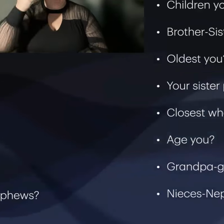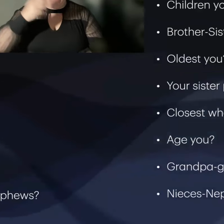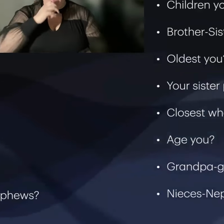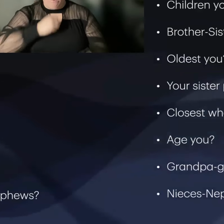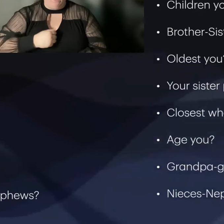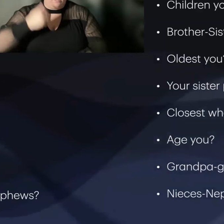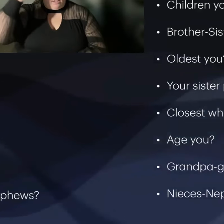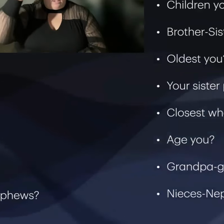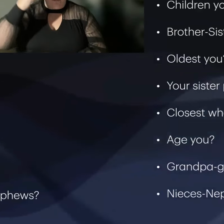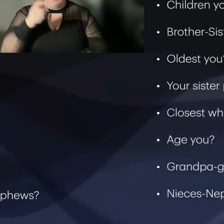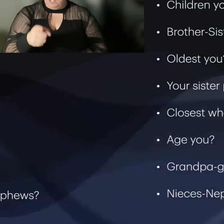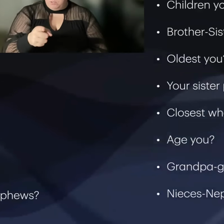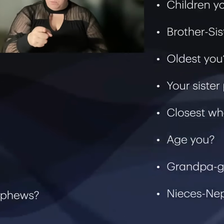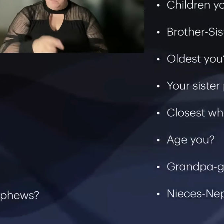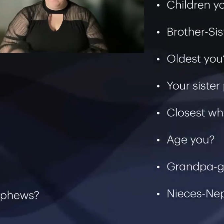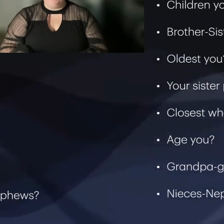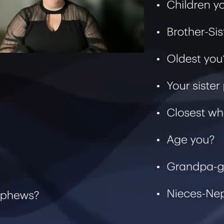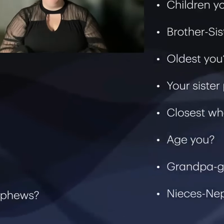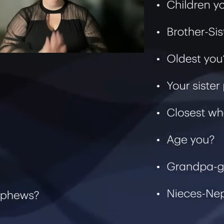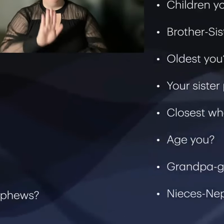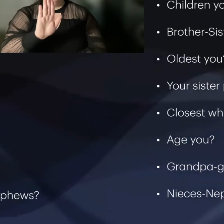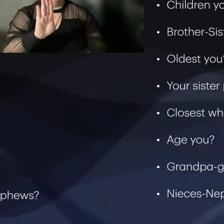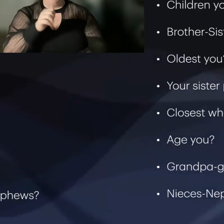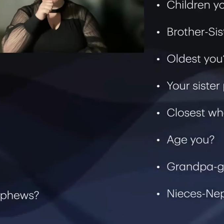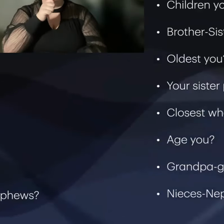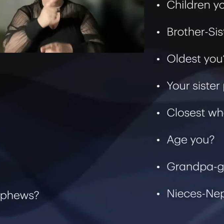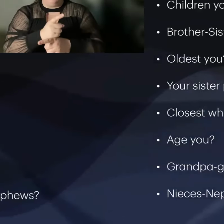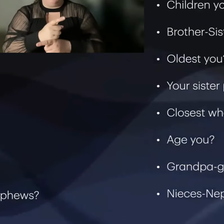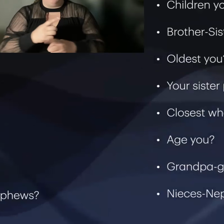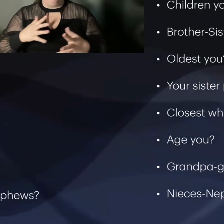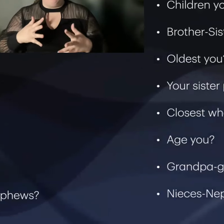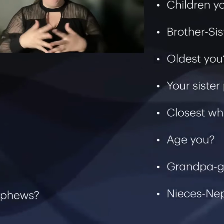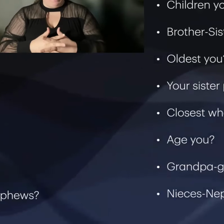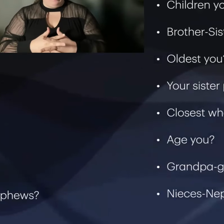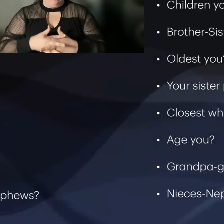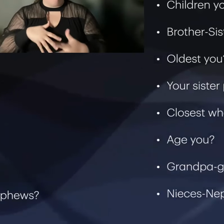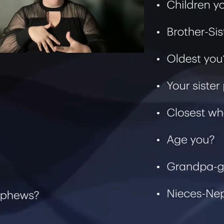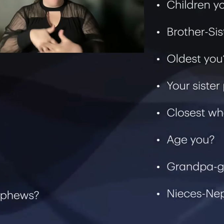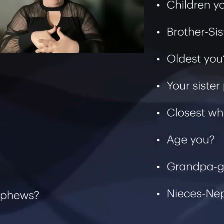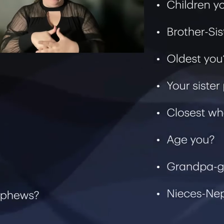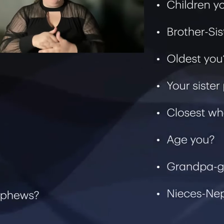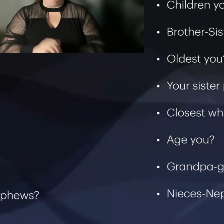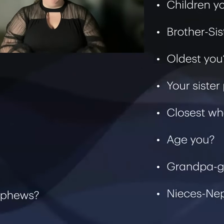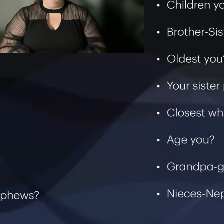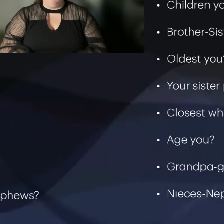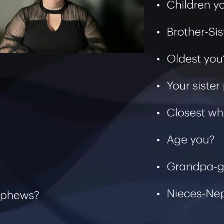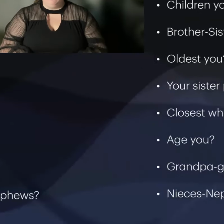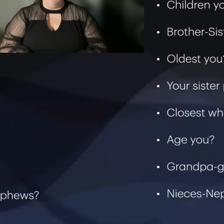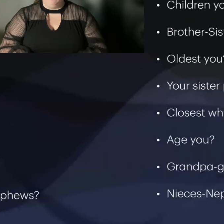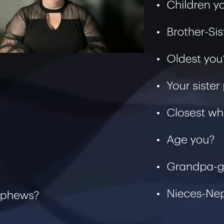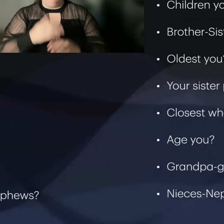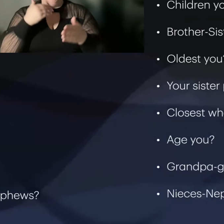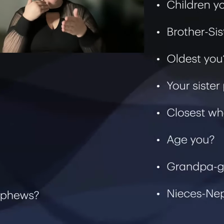oldest, right? Oldest you, your sister, remember pregnant or pregnant, either one.